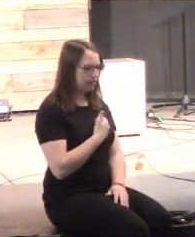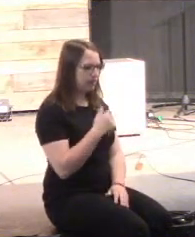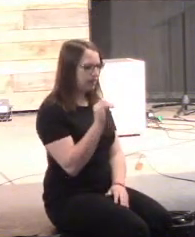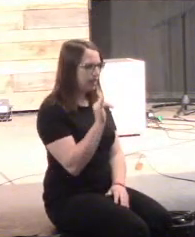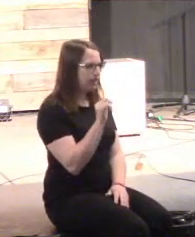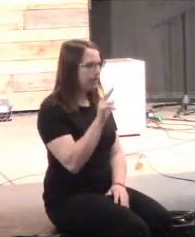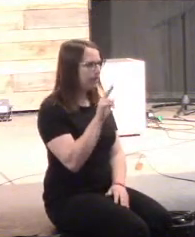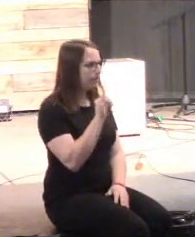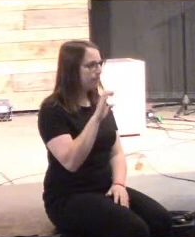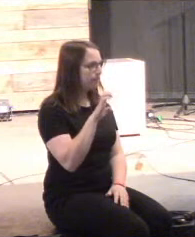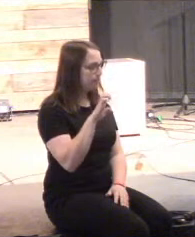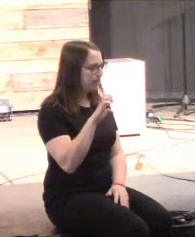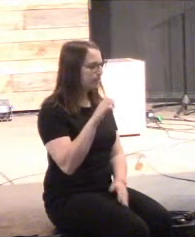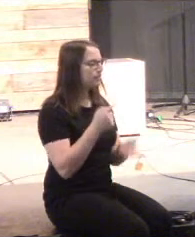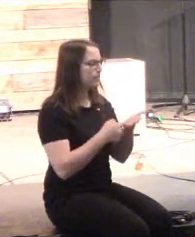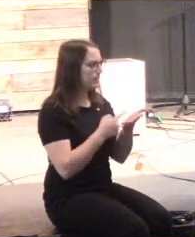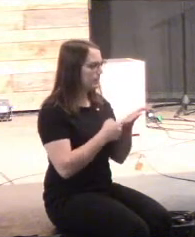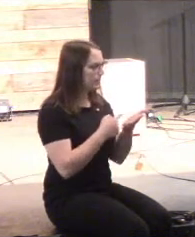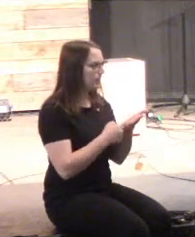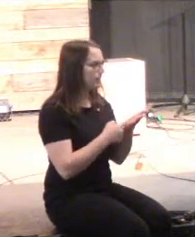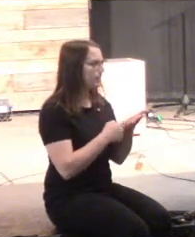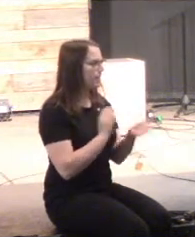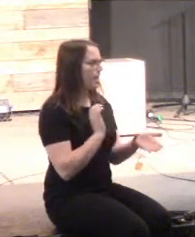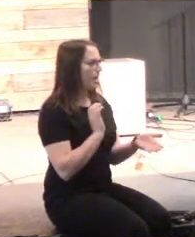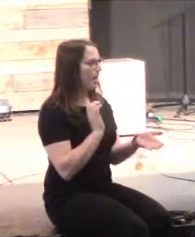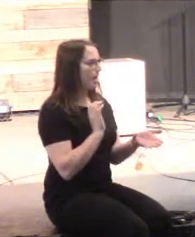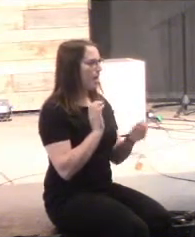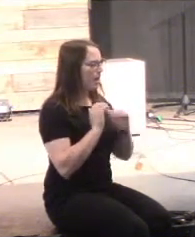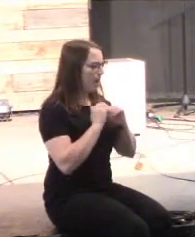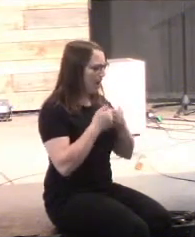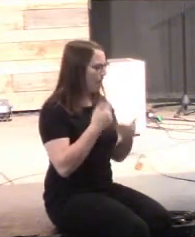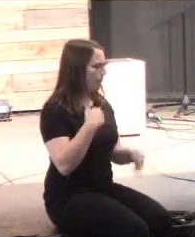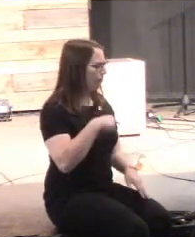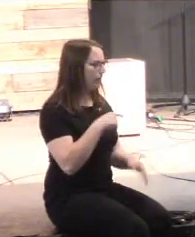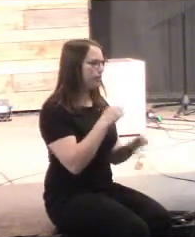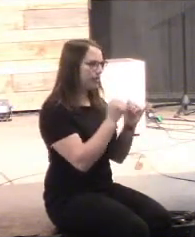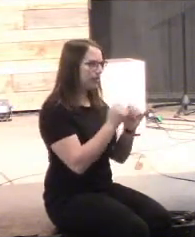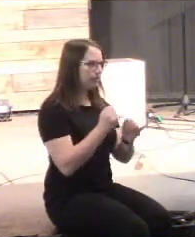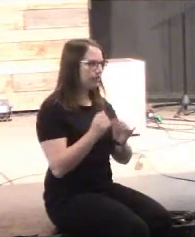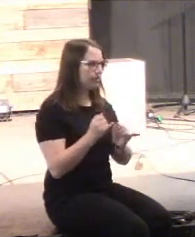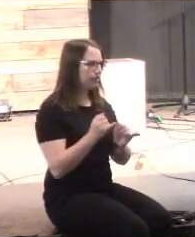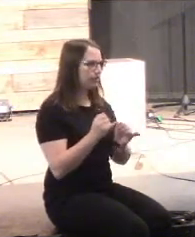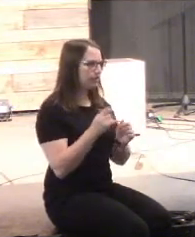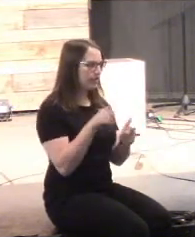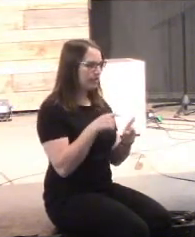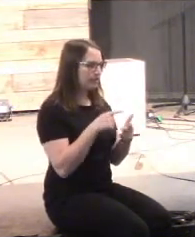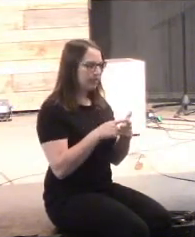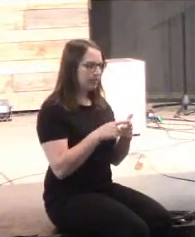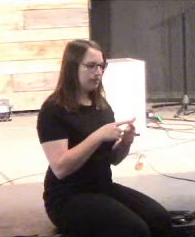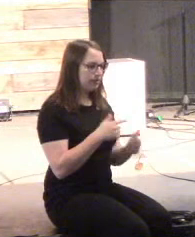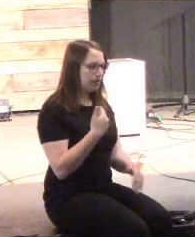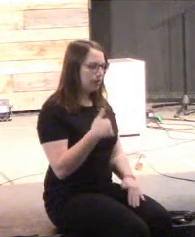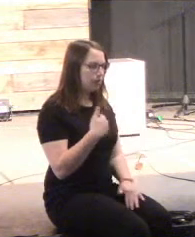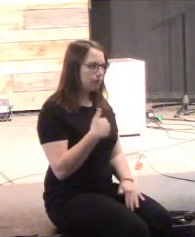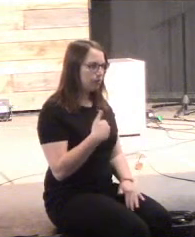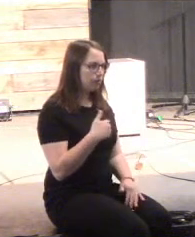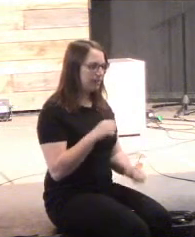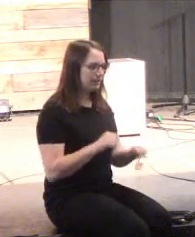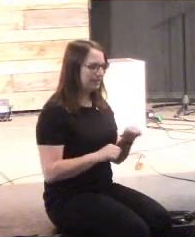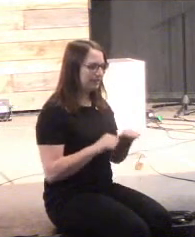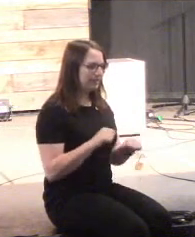and just where we're at as individuals, that's where you start to get really intimidated, really kind of, you